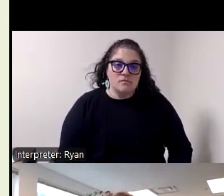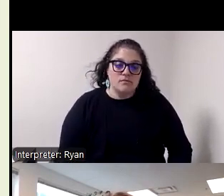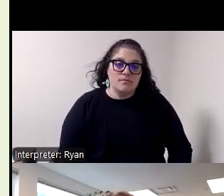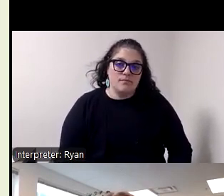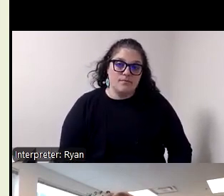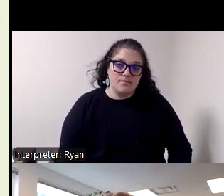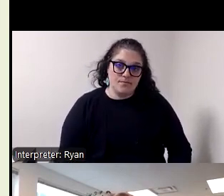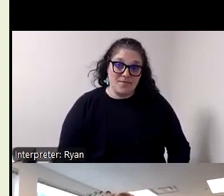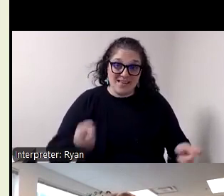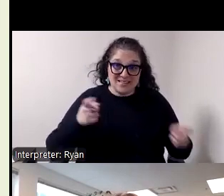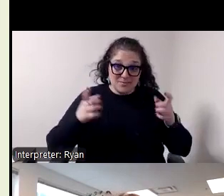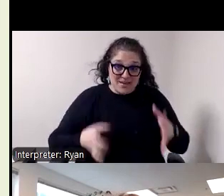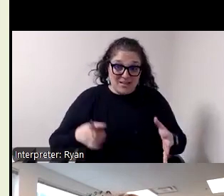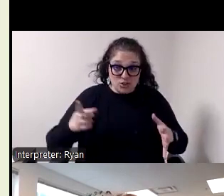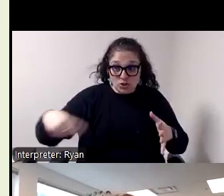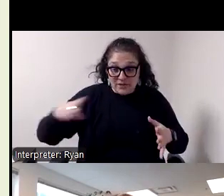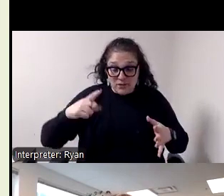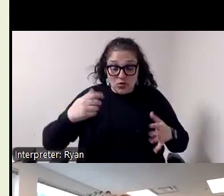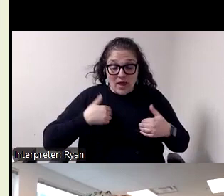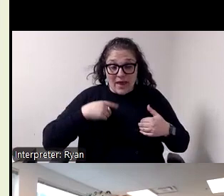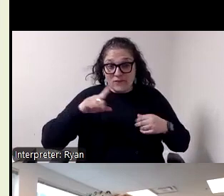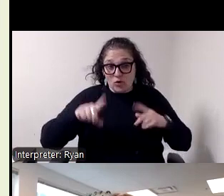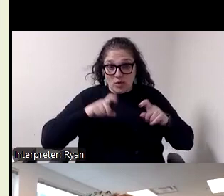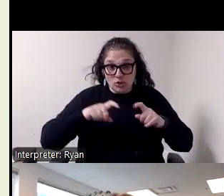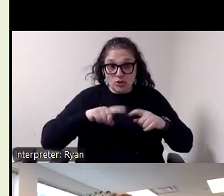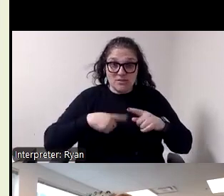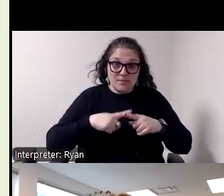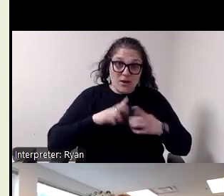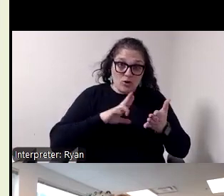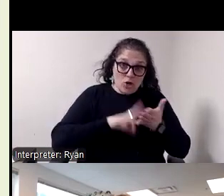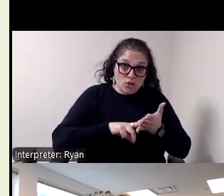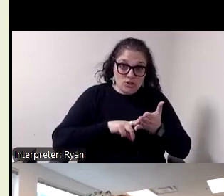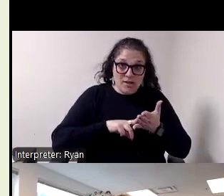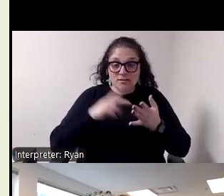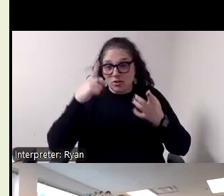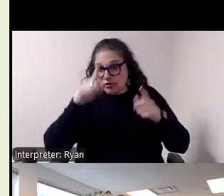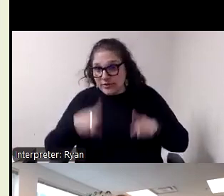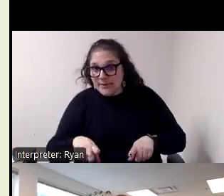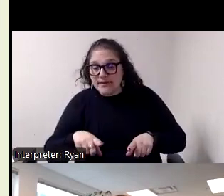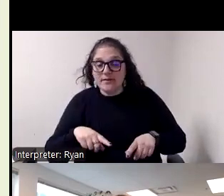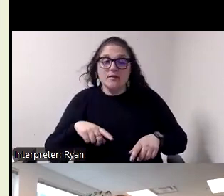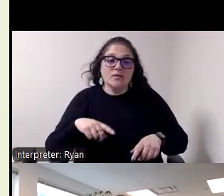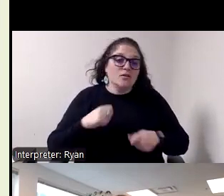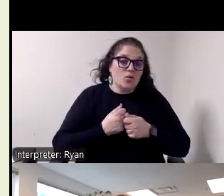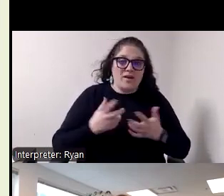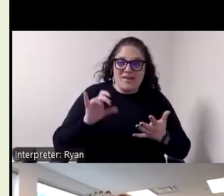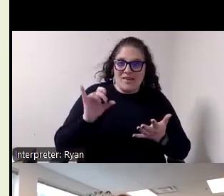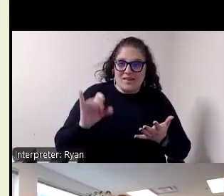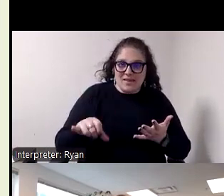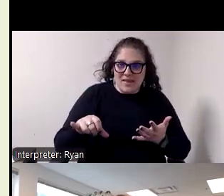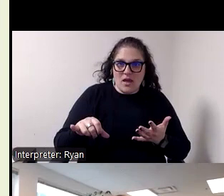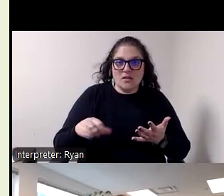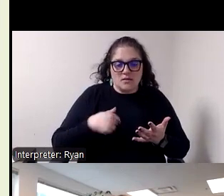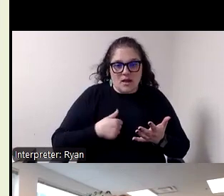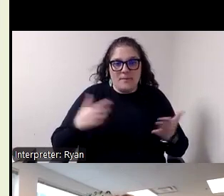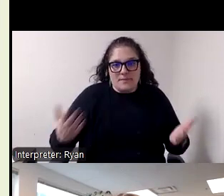managers, if you guys ever have any questions about the contract bargaining agreements or anything like that, I'm